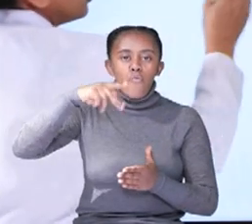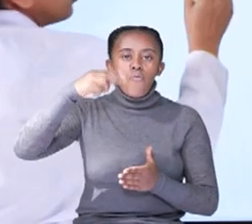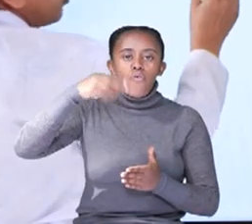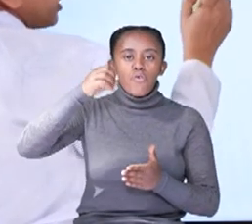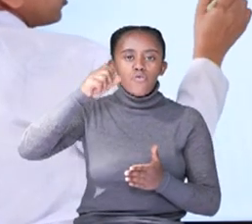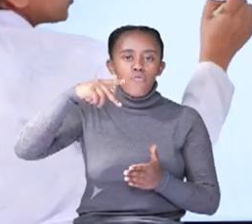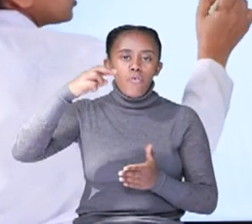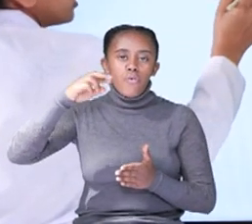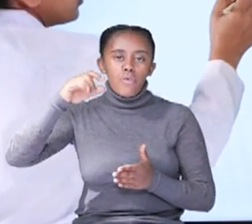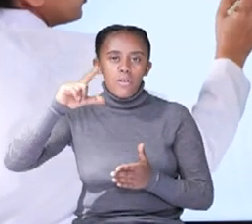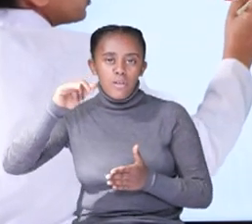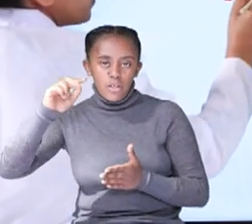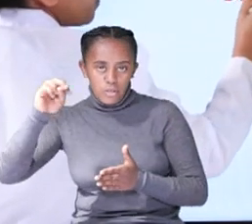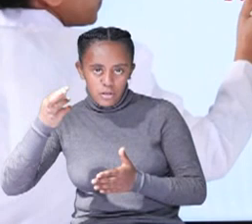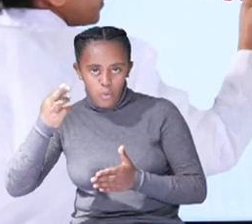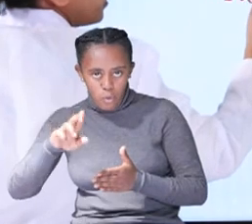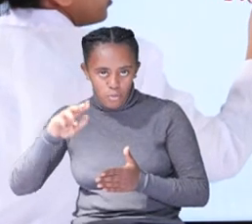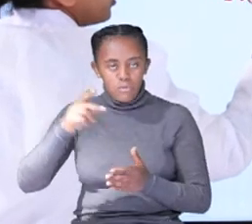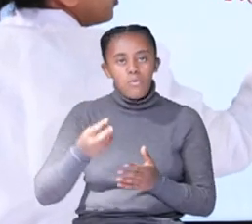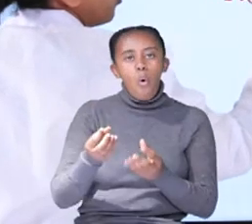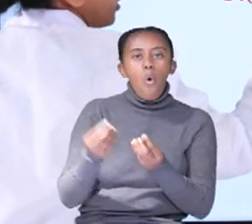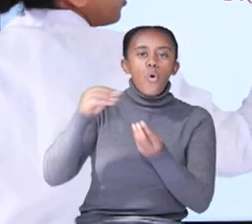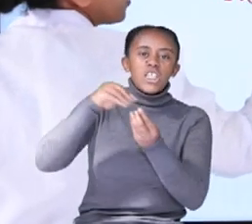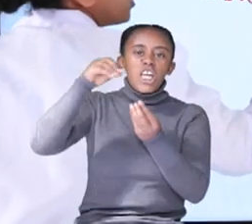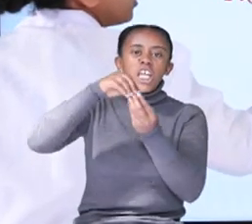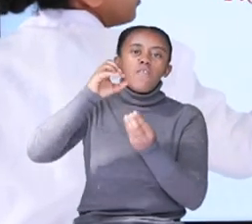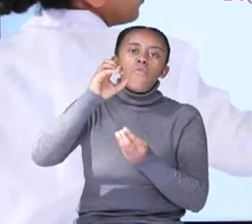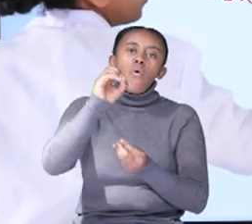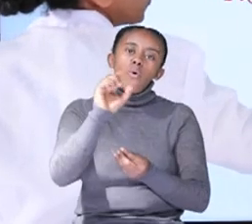or by oxidative